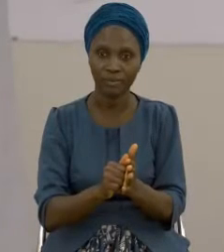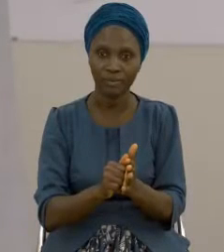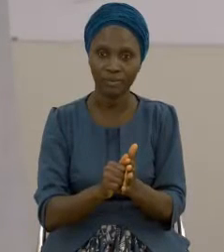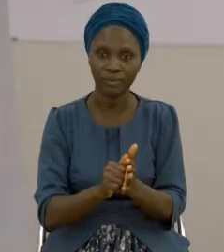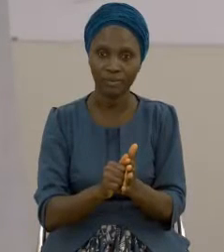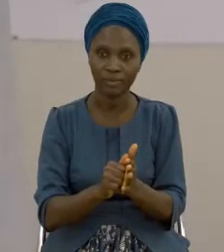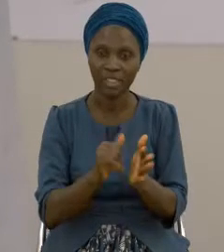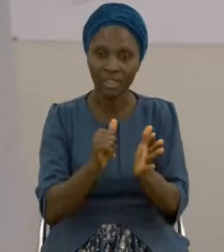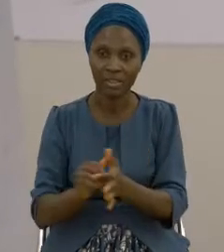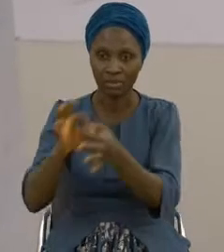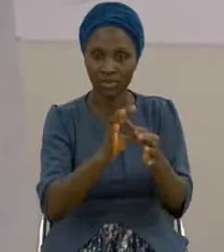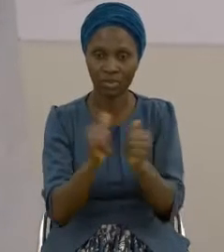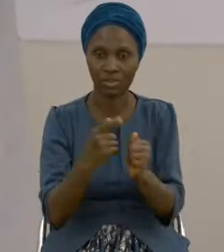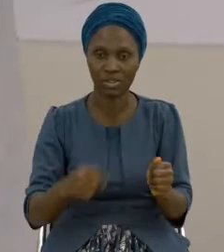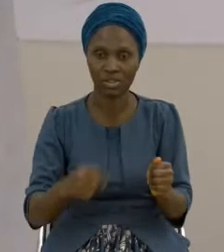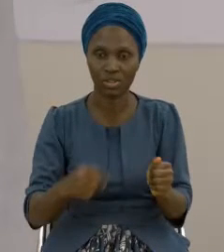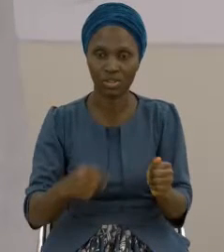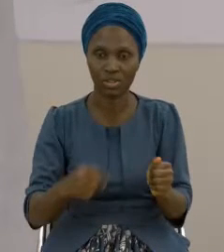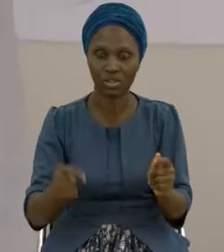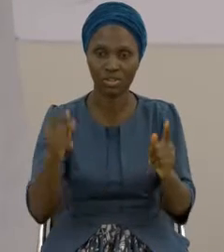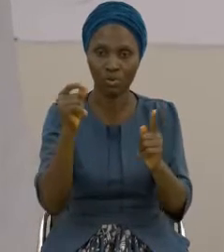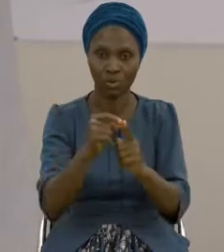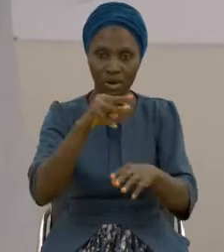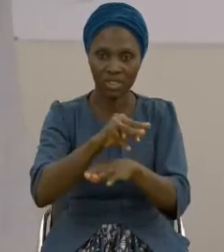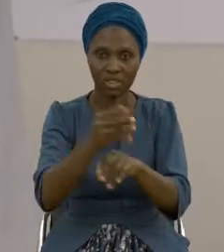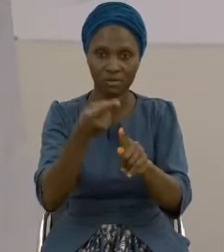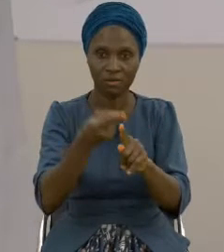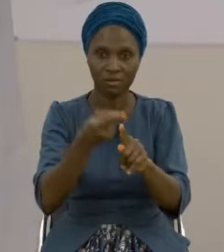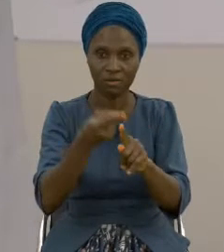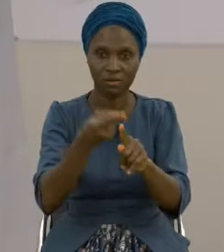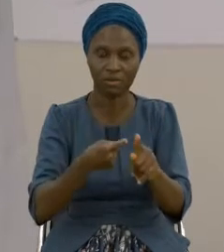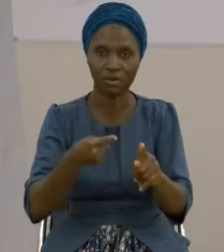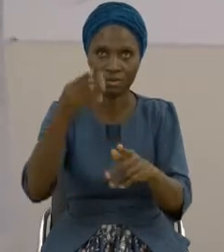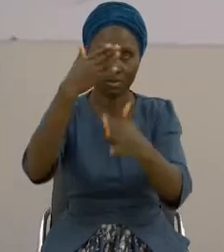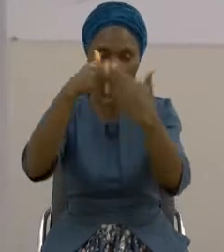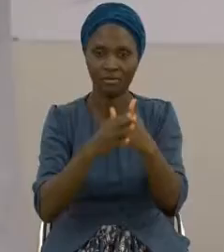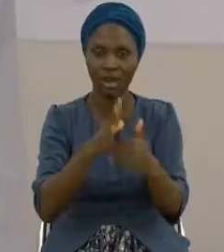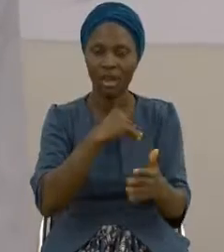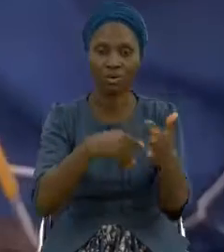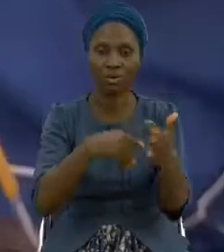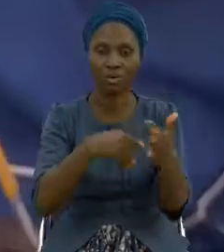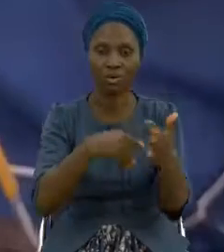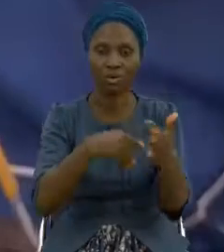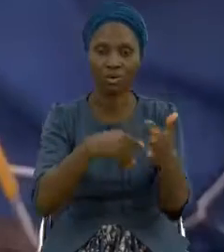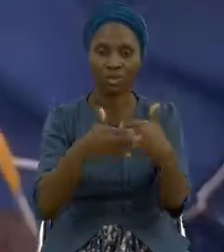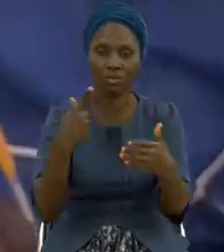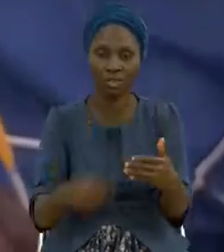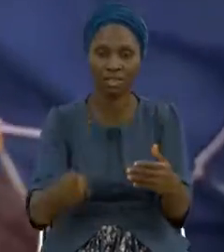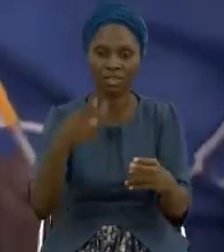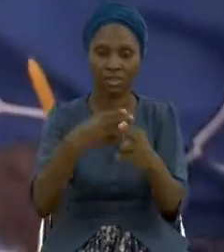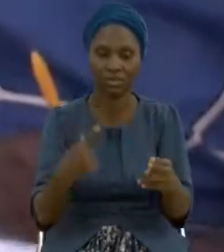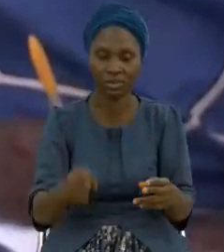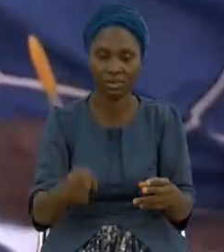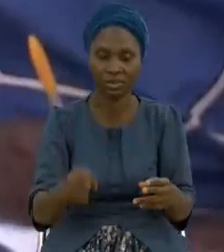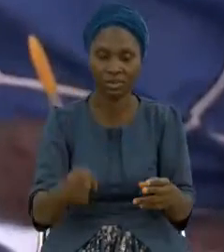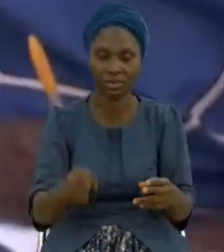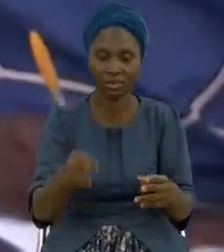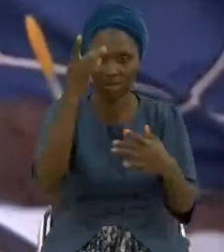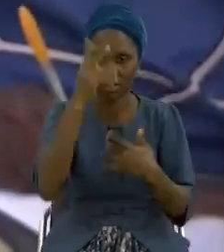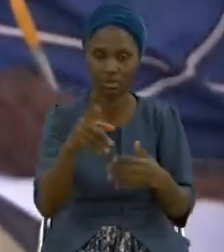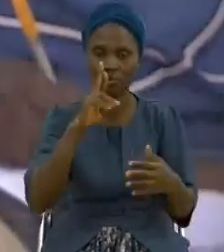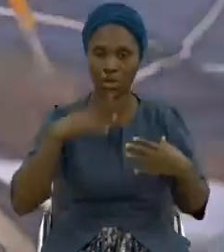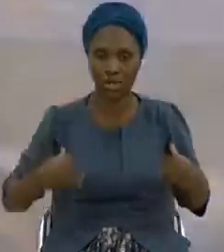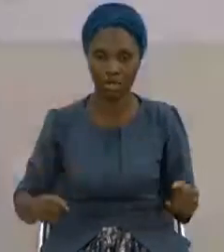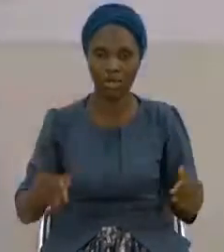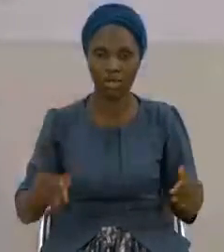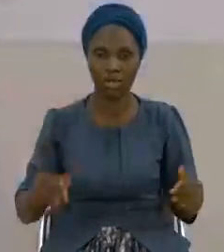then, whatever the name of the sickness, you are healed. That healing is here today. I've not found so